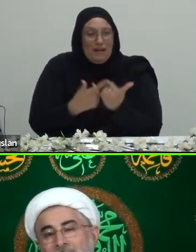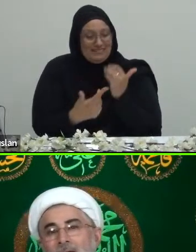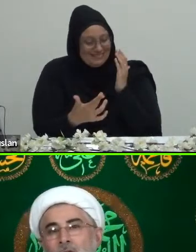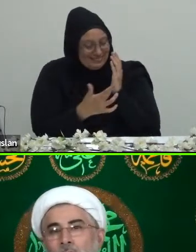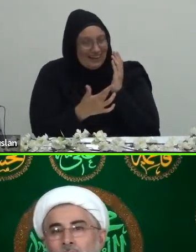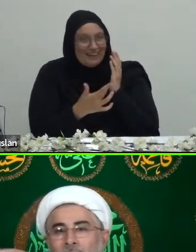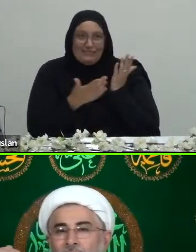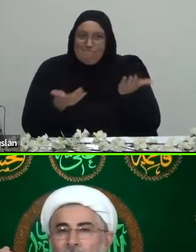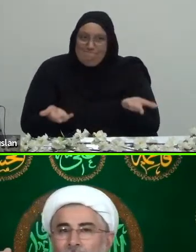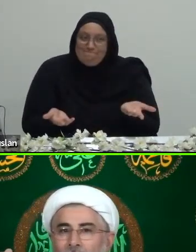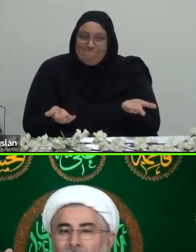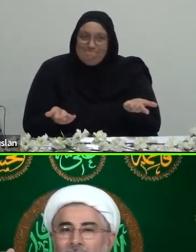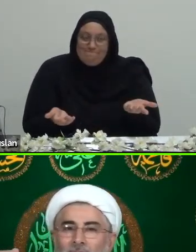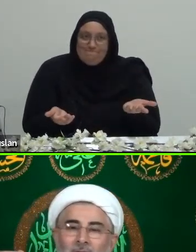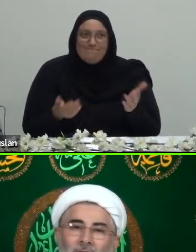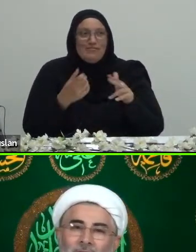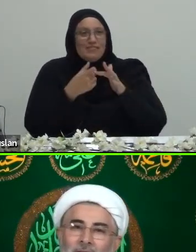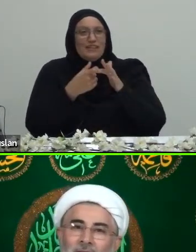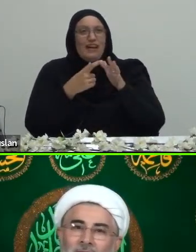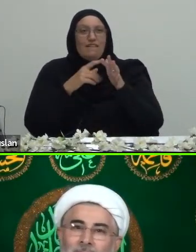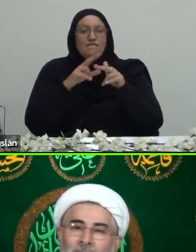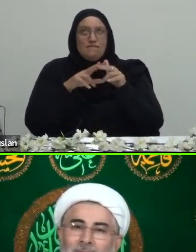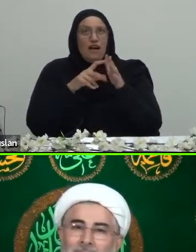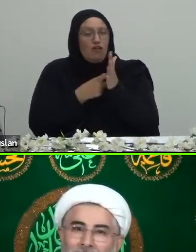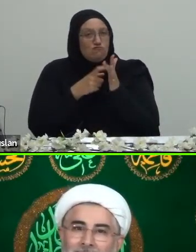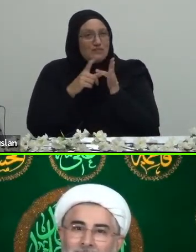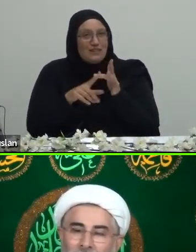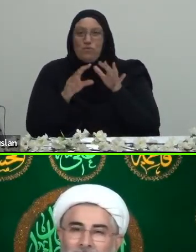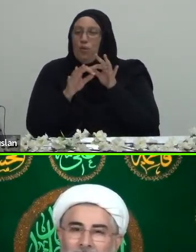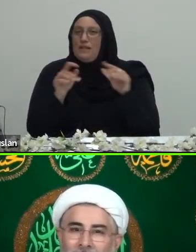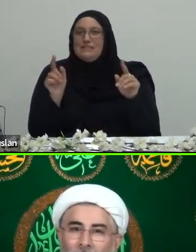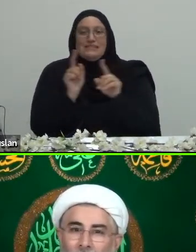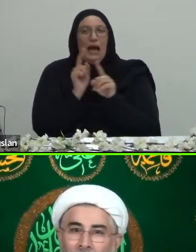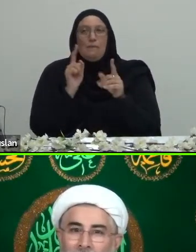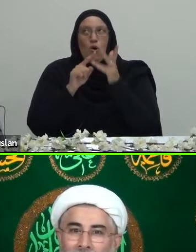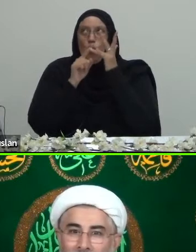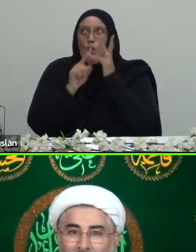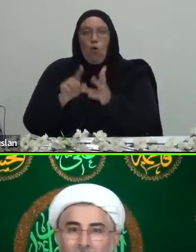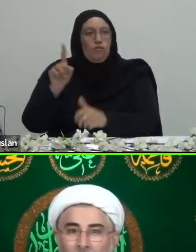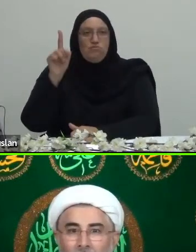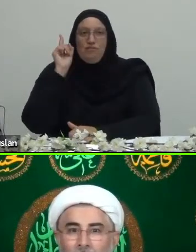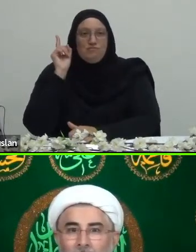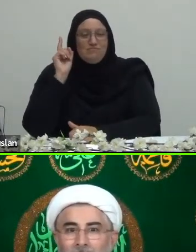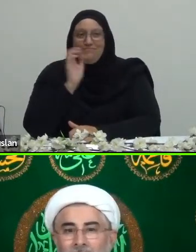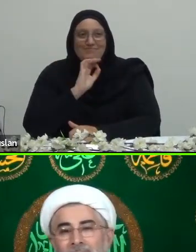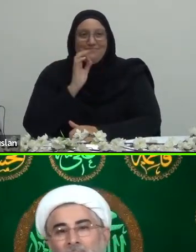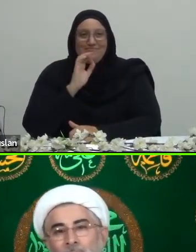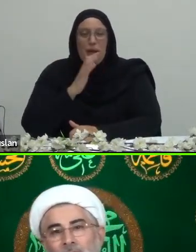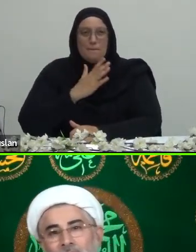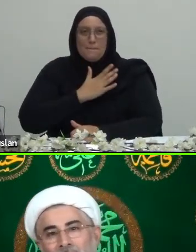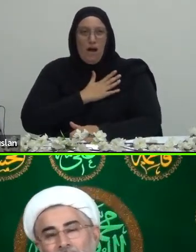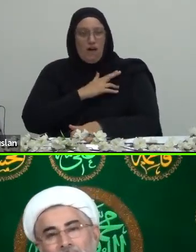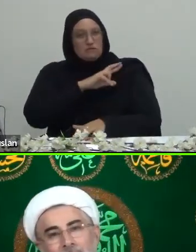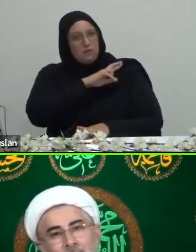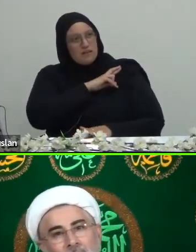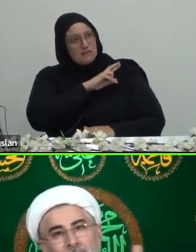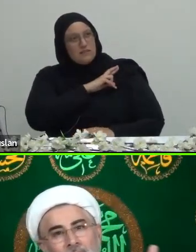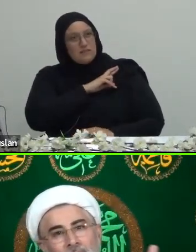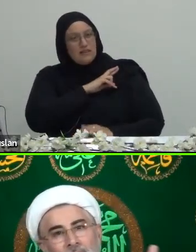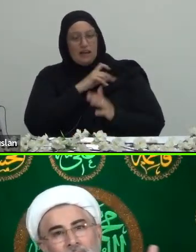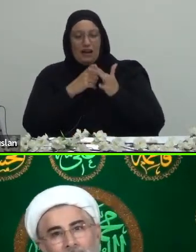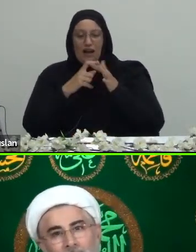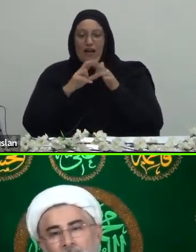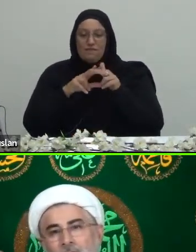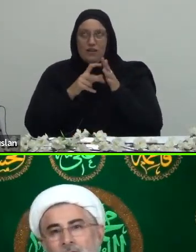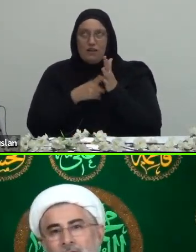how it is. So kafarat are not the same as a liabilities. It's my liability, but kafara is